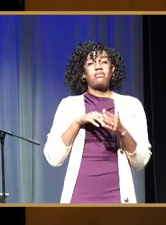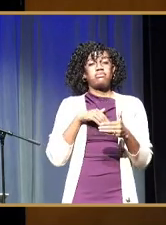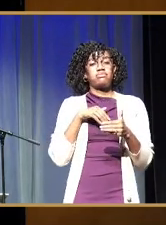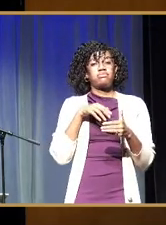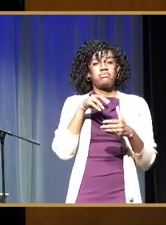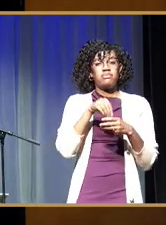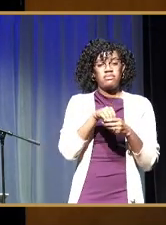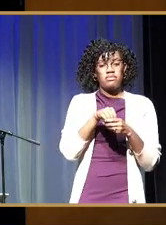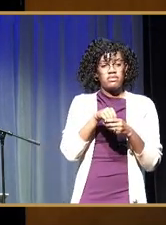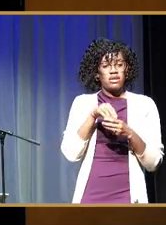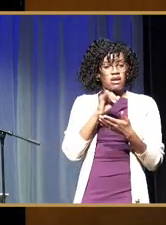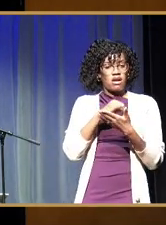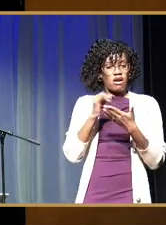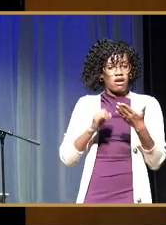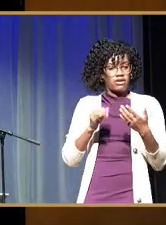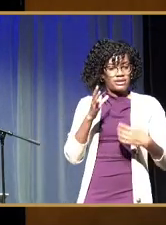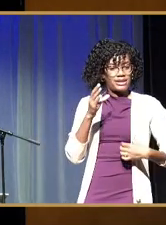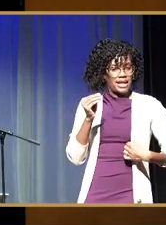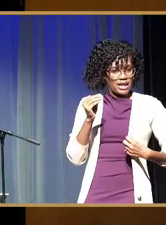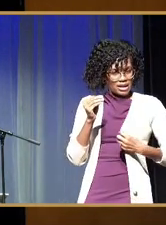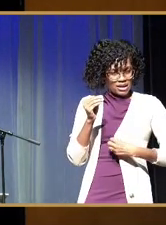Arts as Activism.